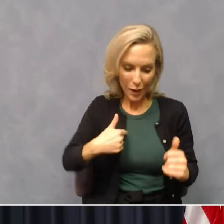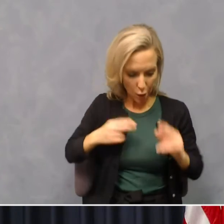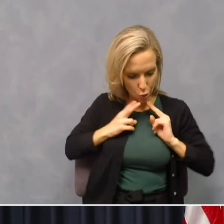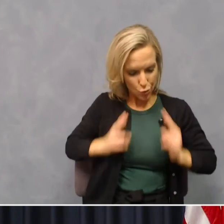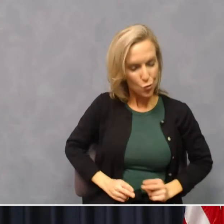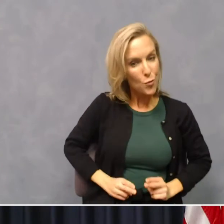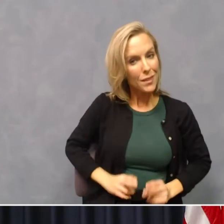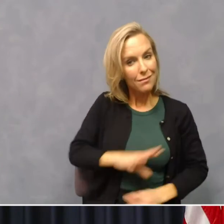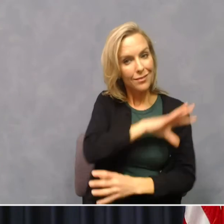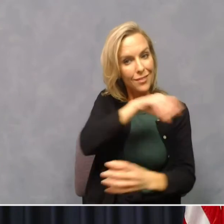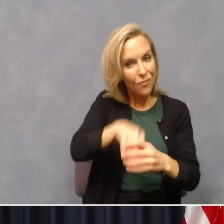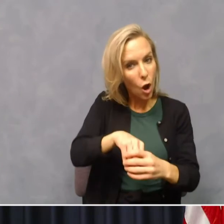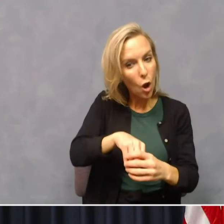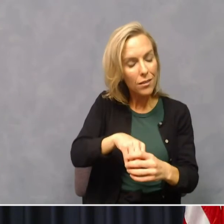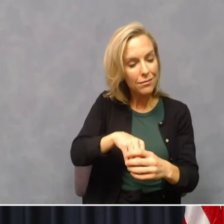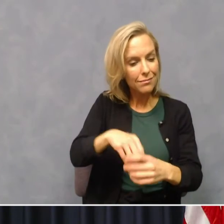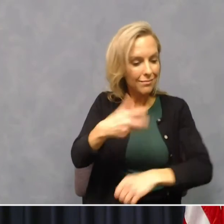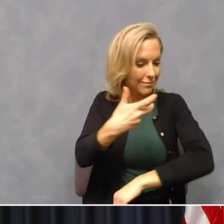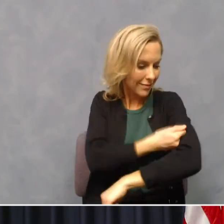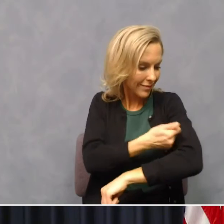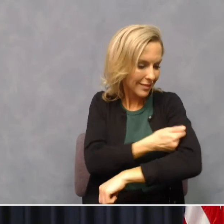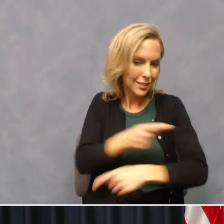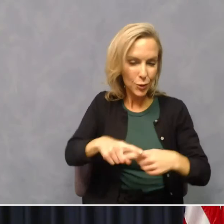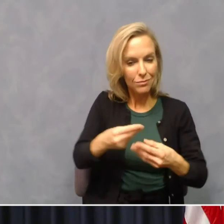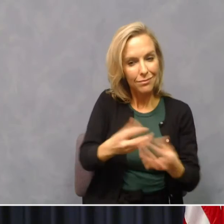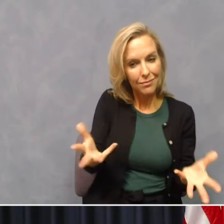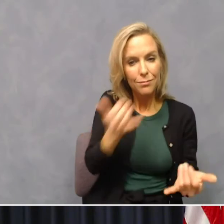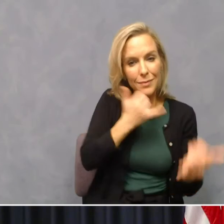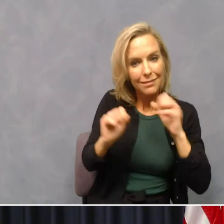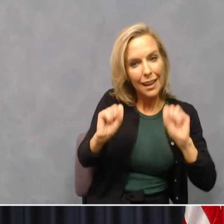in getting this vaccine out. Catherine Collins.